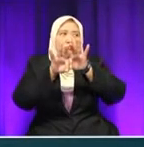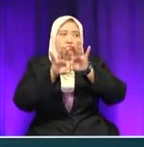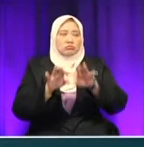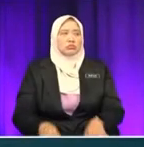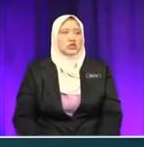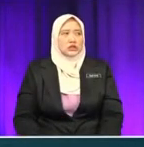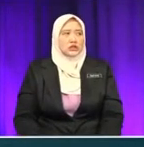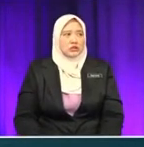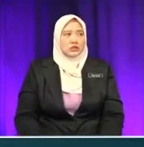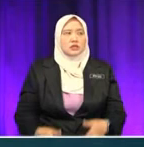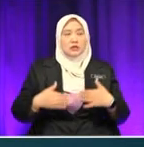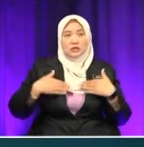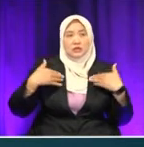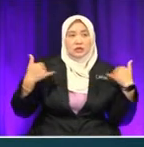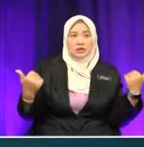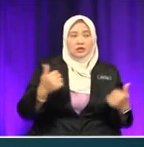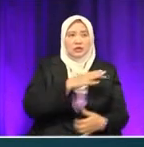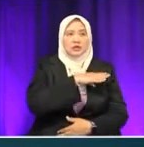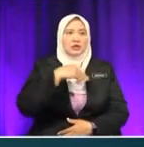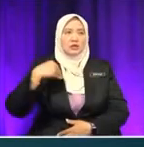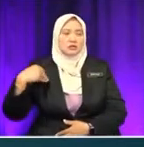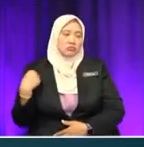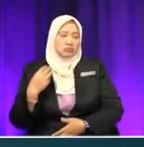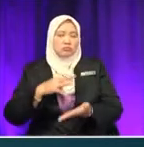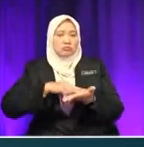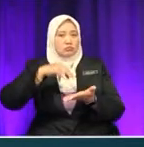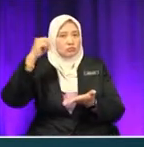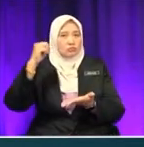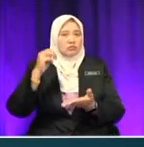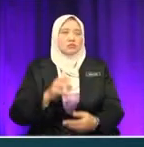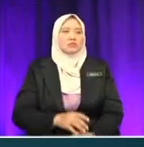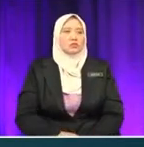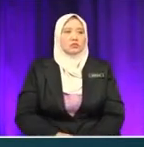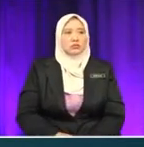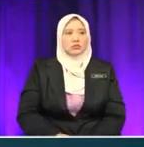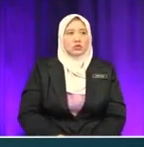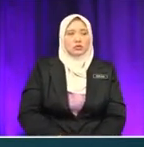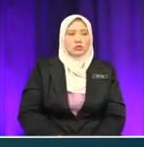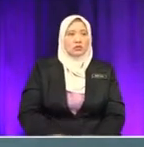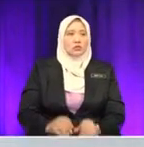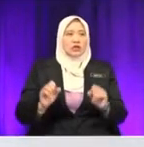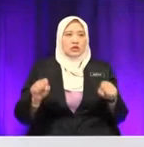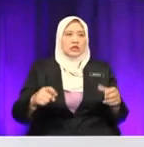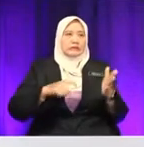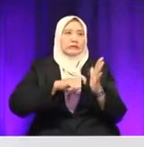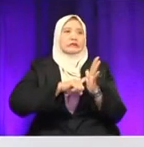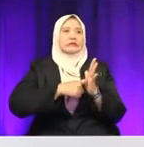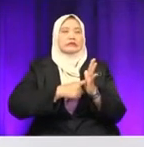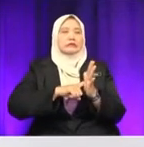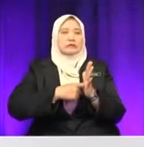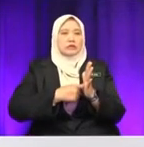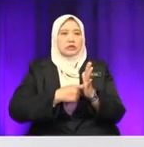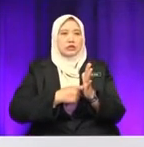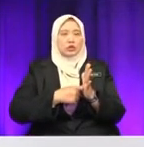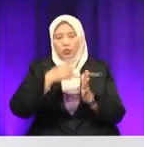about idea of health and wealth, Tivia. Mm-hmm. So the first thing you need to do is to look at the keywords. So these will be the keywords of your